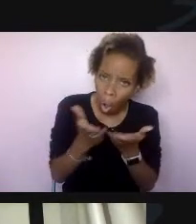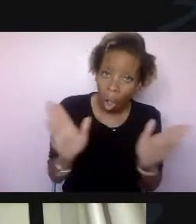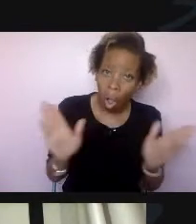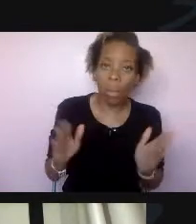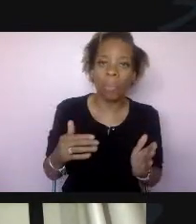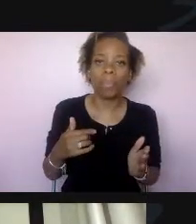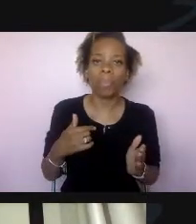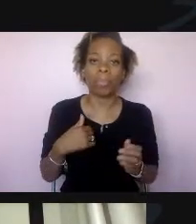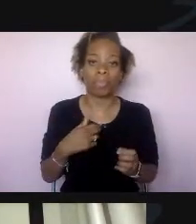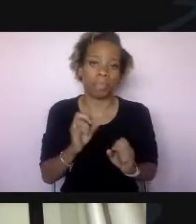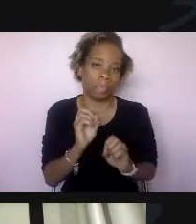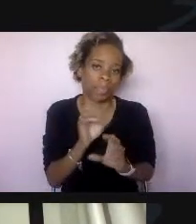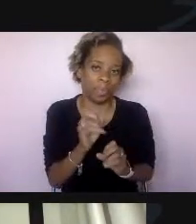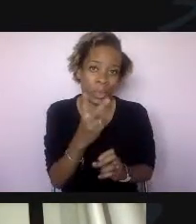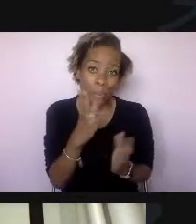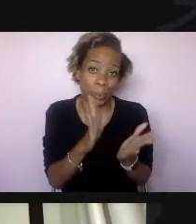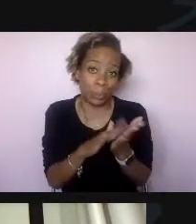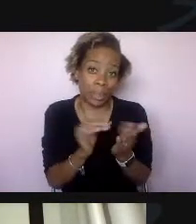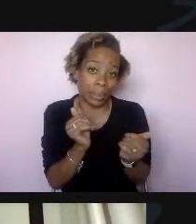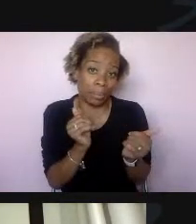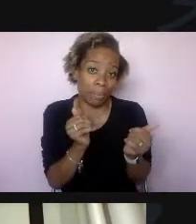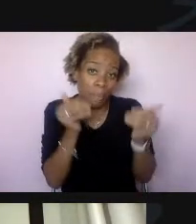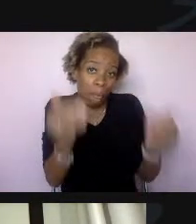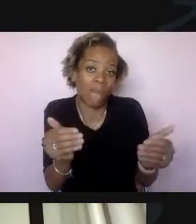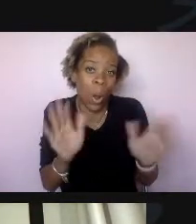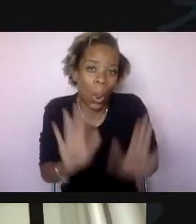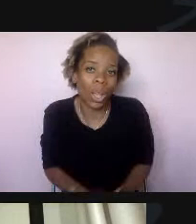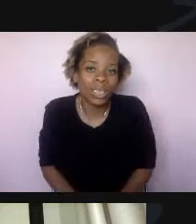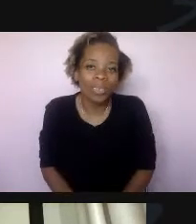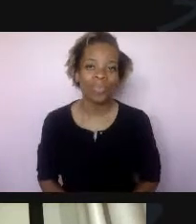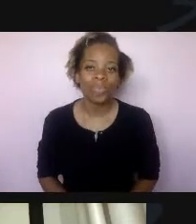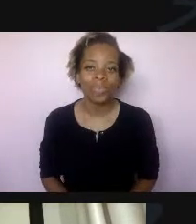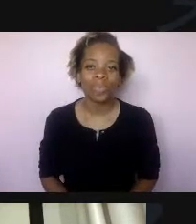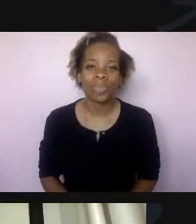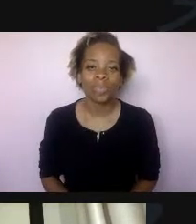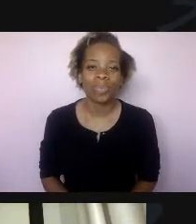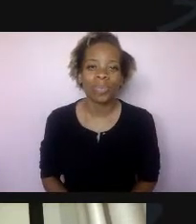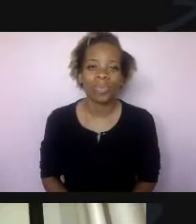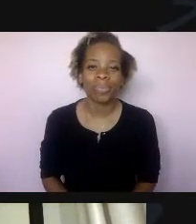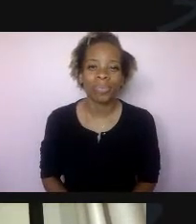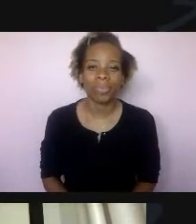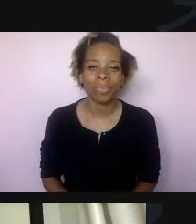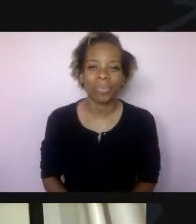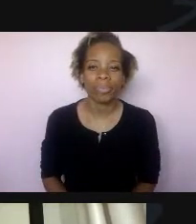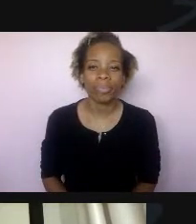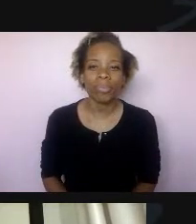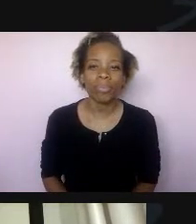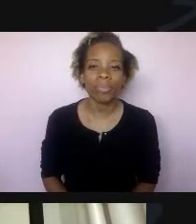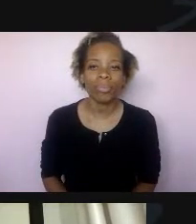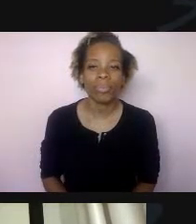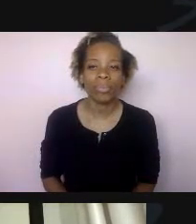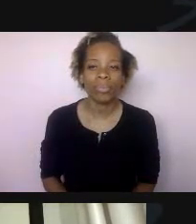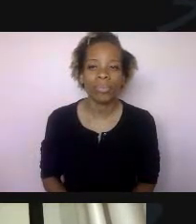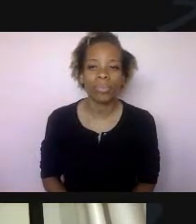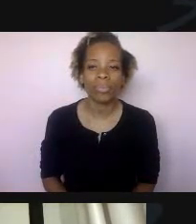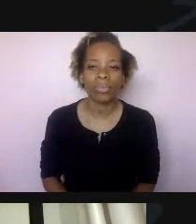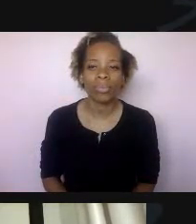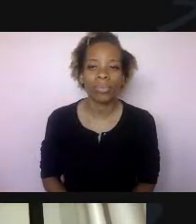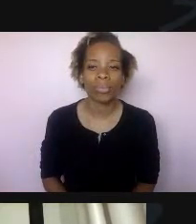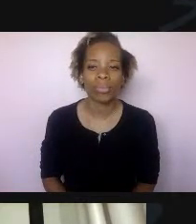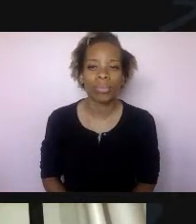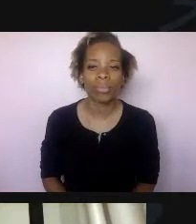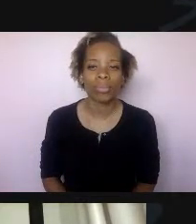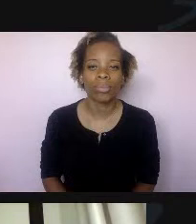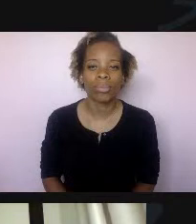couple of minutes. I'll move on to your next thing, Jenny. Thank you. Fantastic. Thanks, Victoria. Yeah, I mean, I think